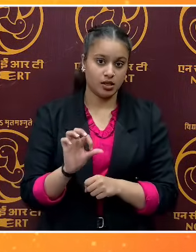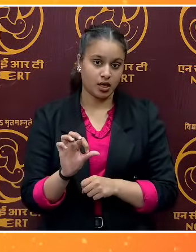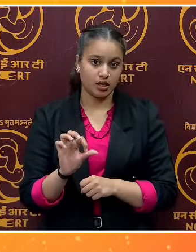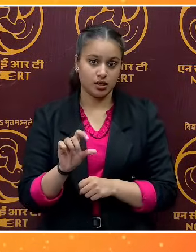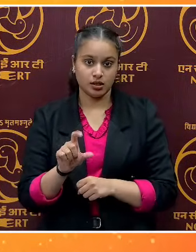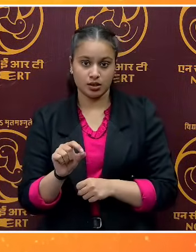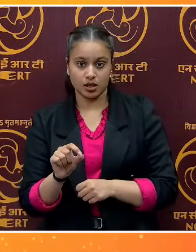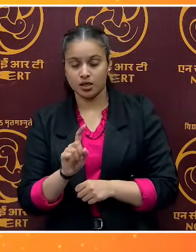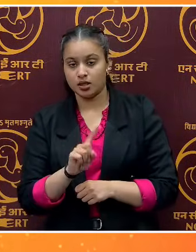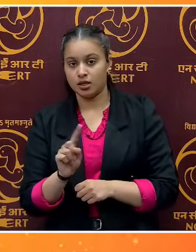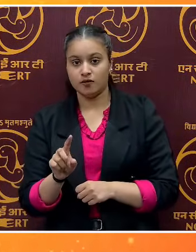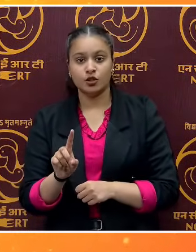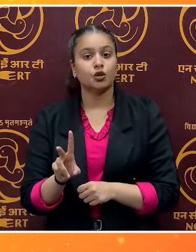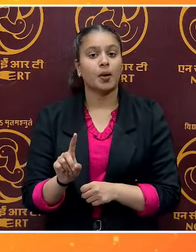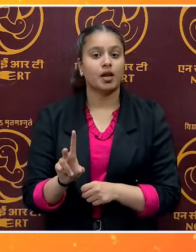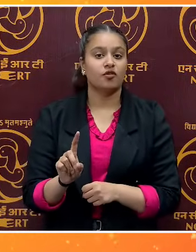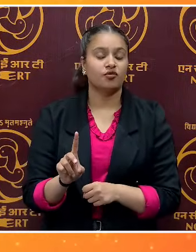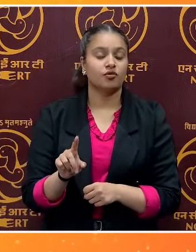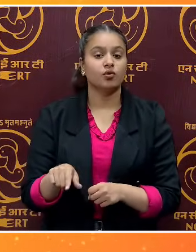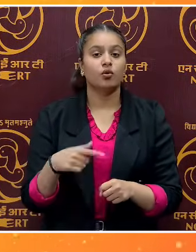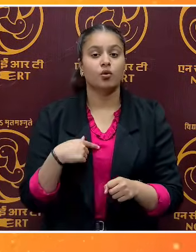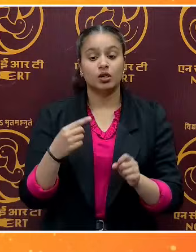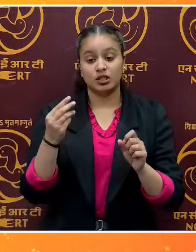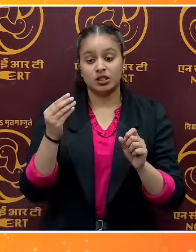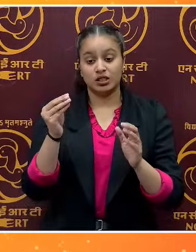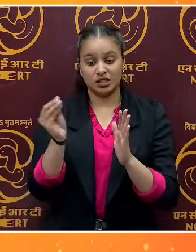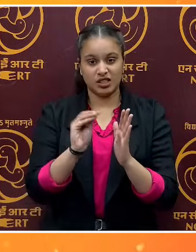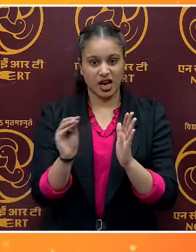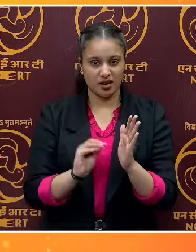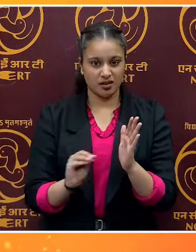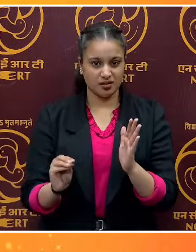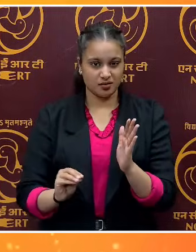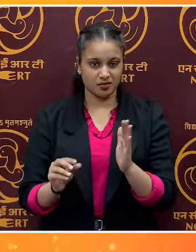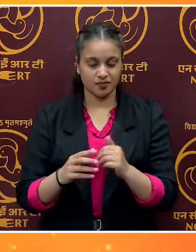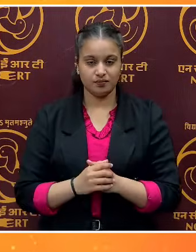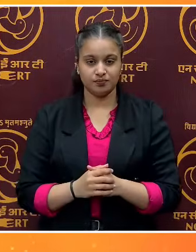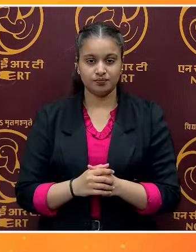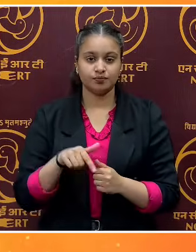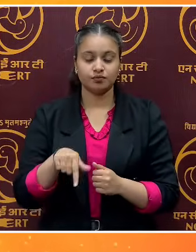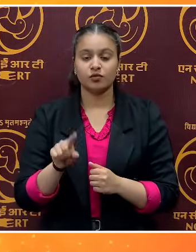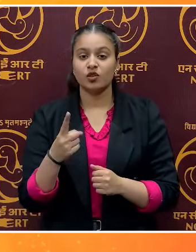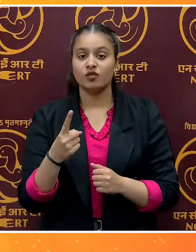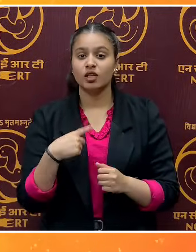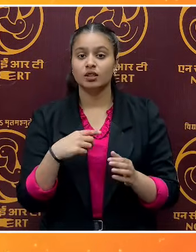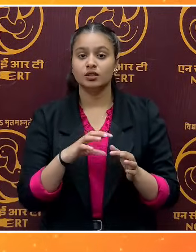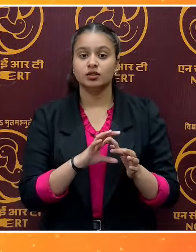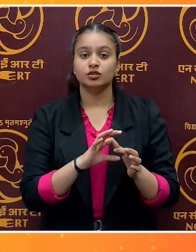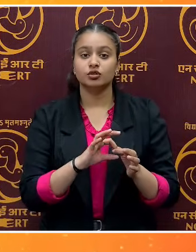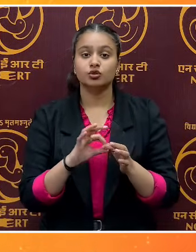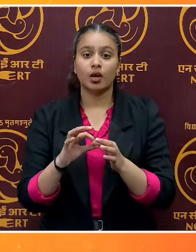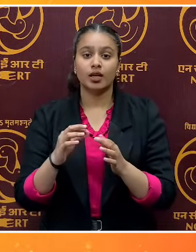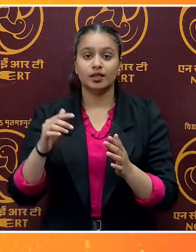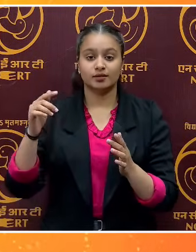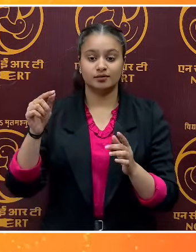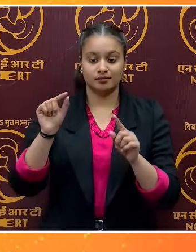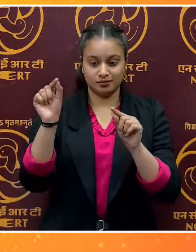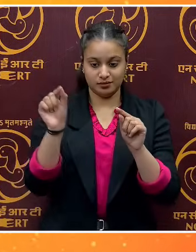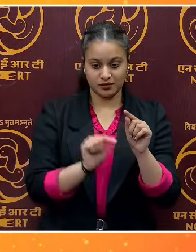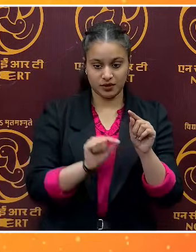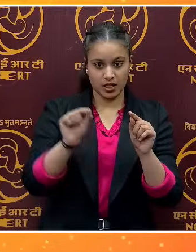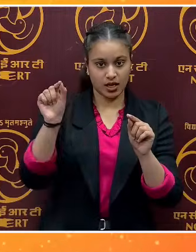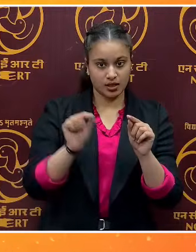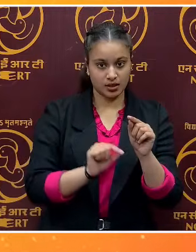10, 11, 12. And to shade it, Renuji, we have to first join the diagonals. This way you can join,